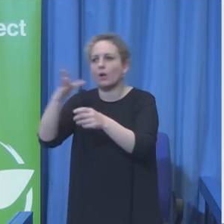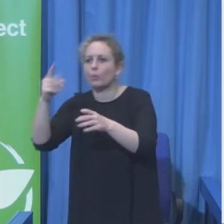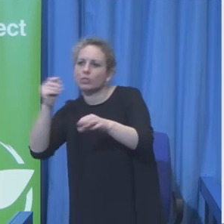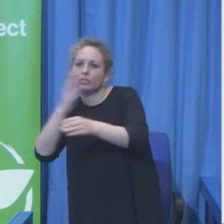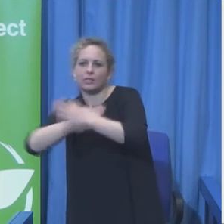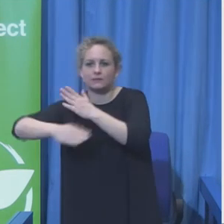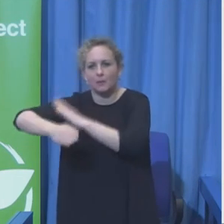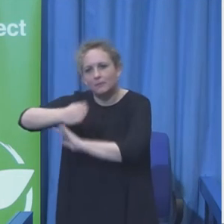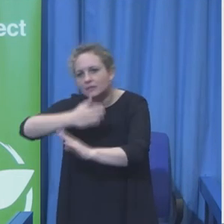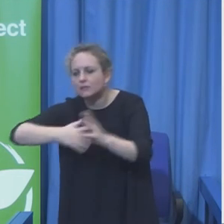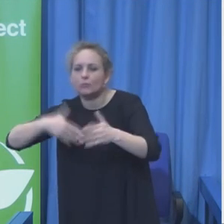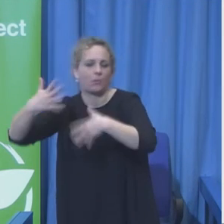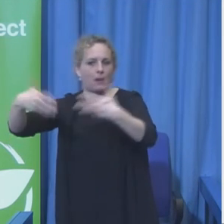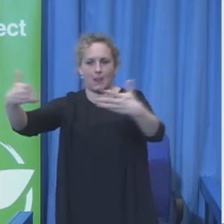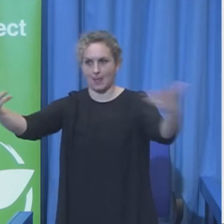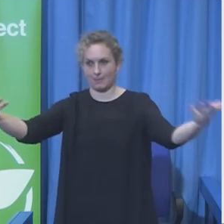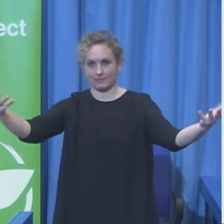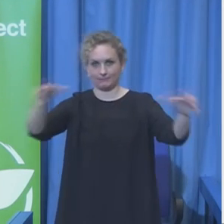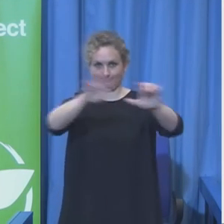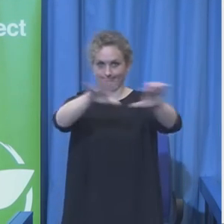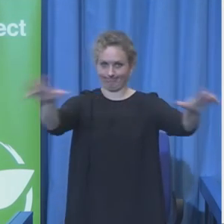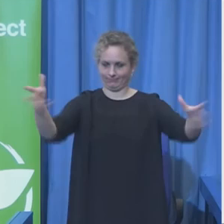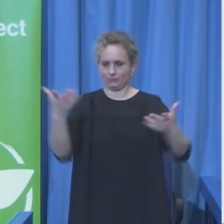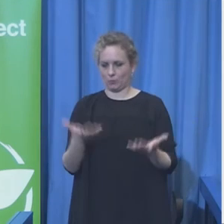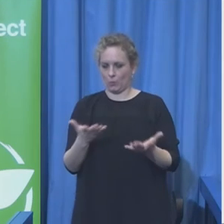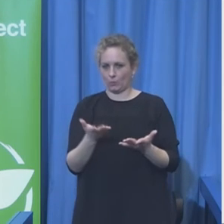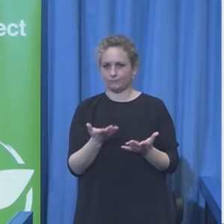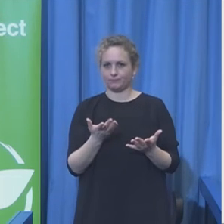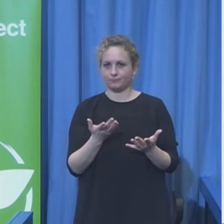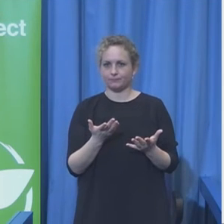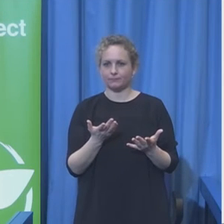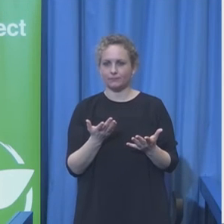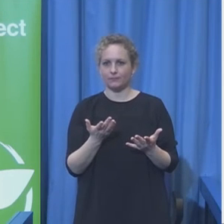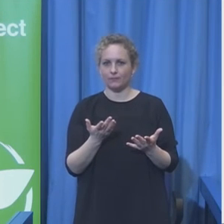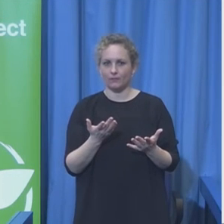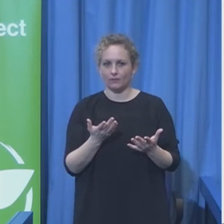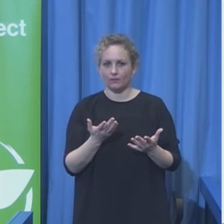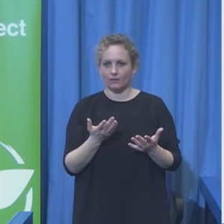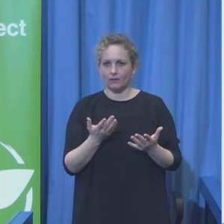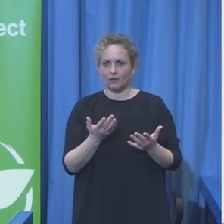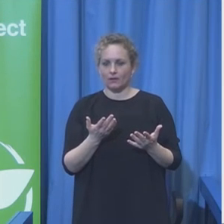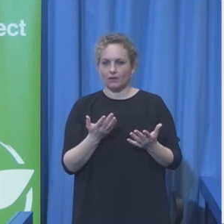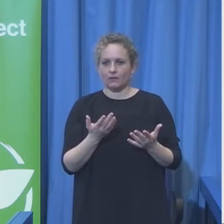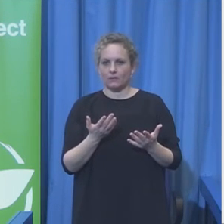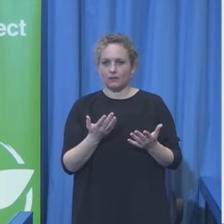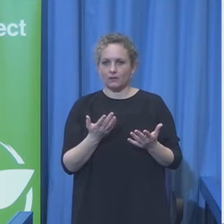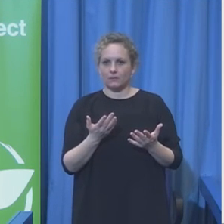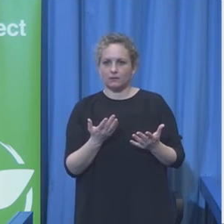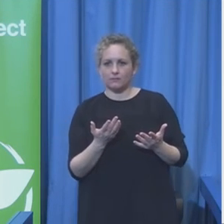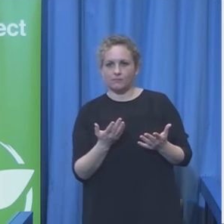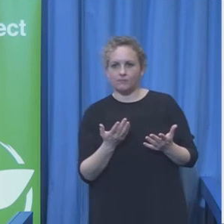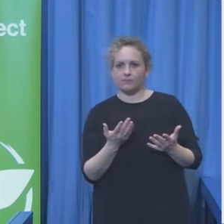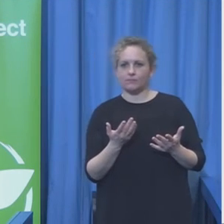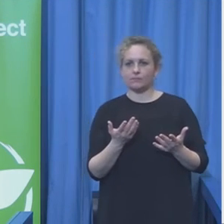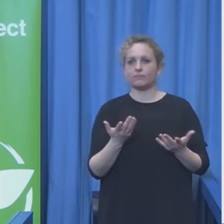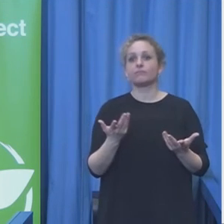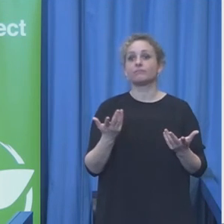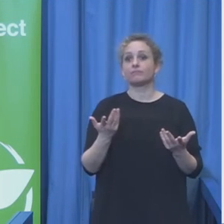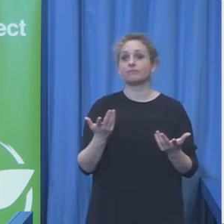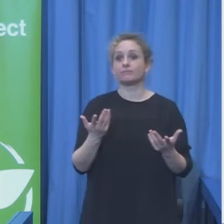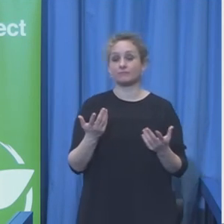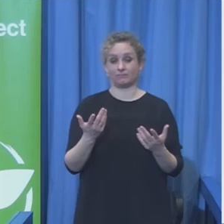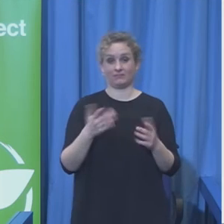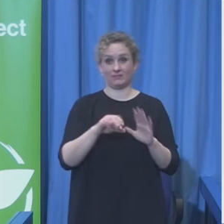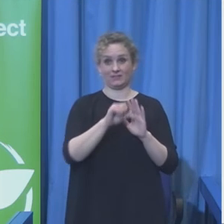of 47 member states. And usually countries are very committed. Again, these five priorities have